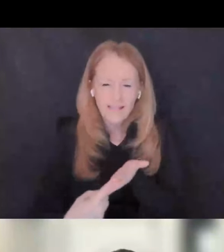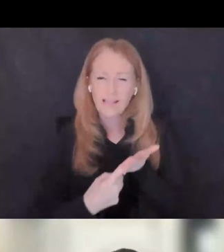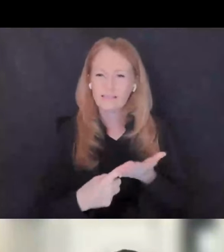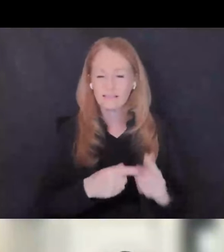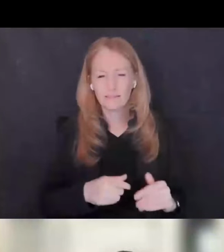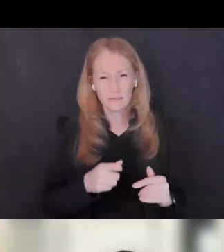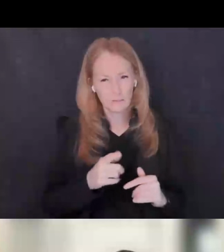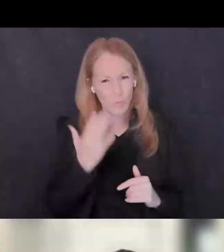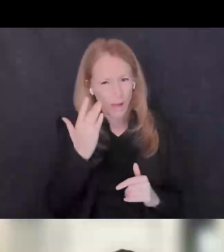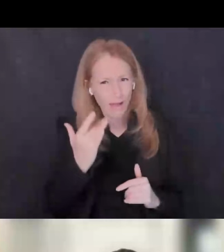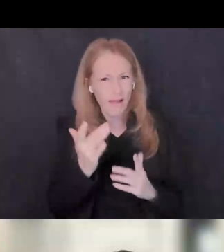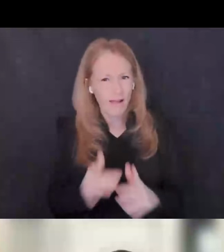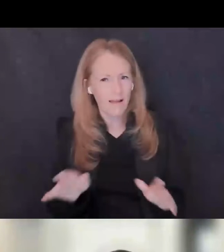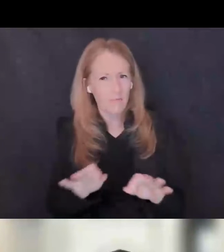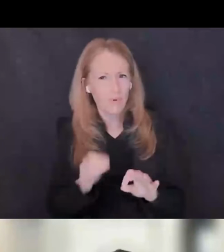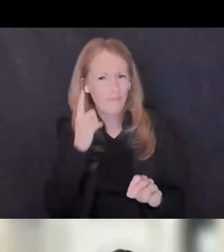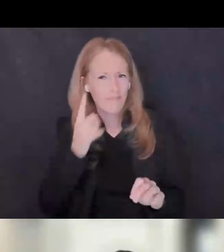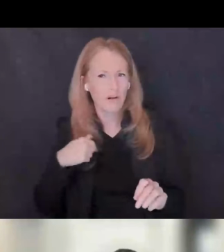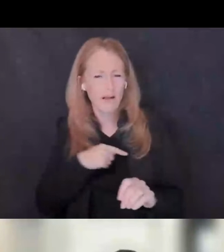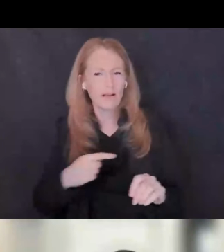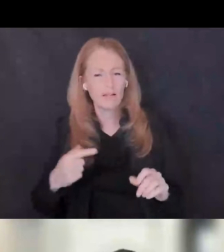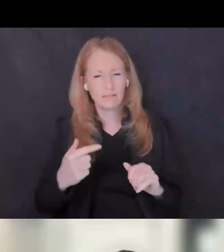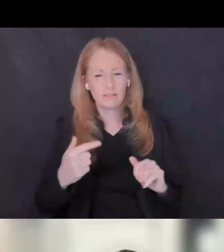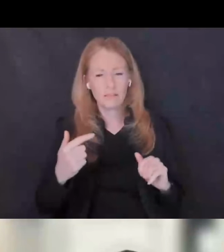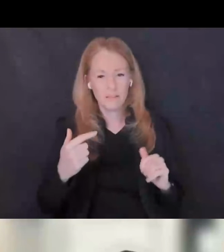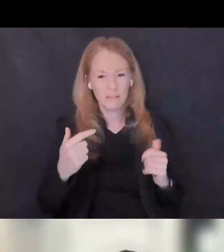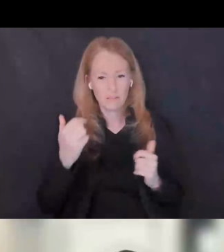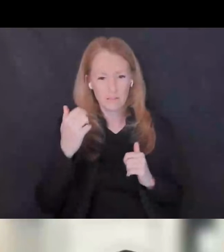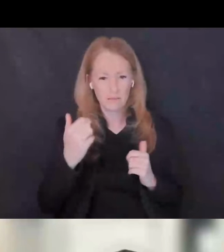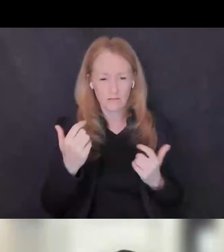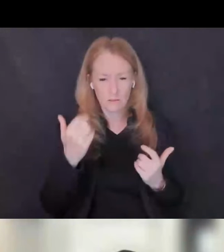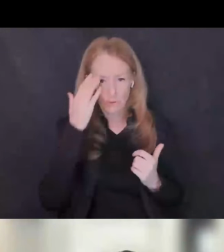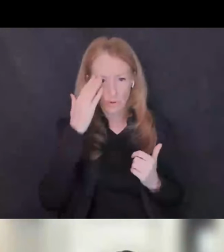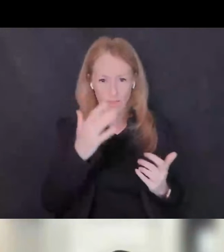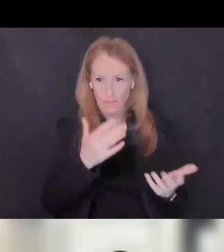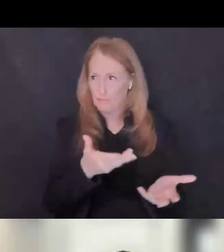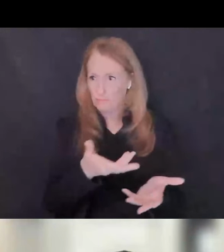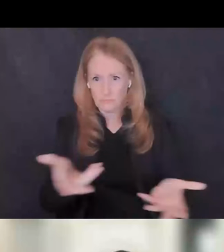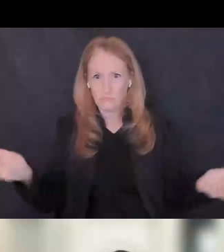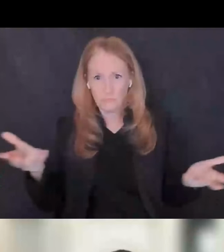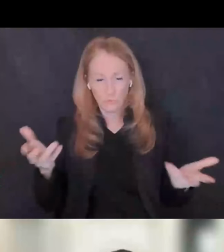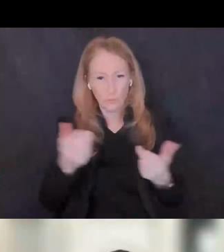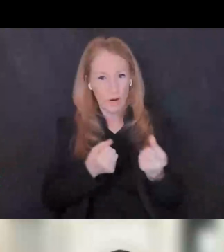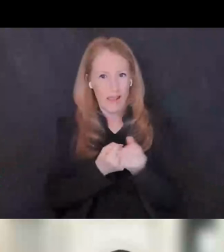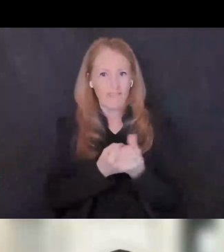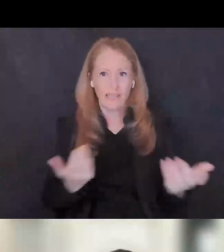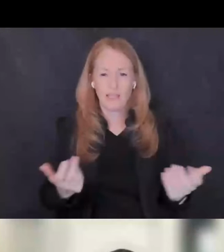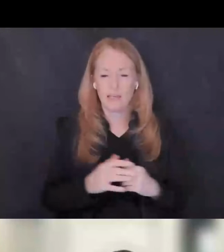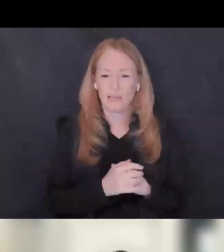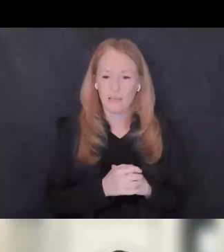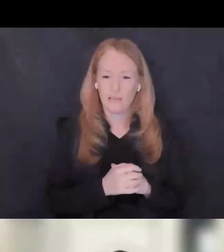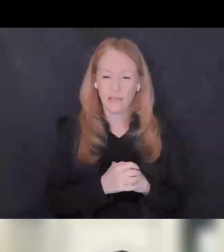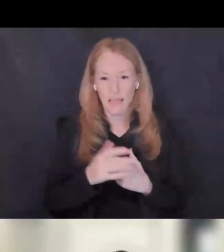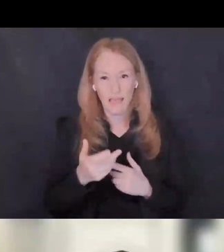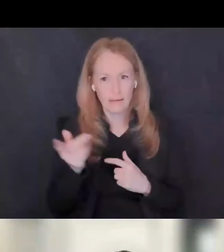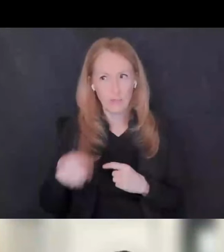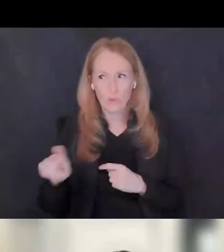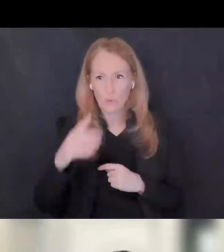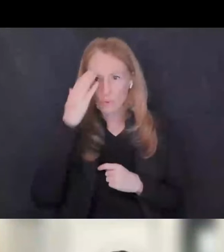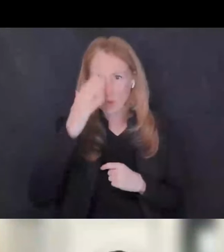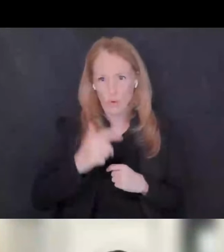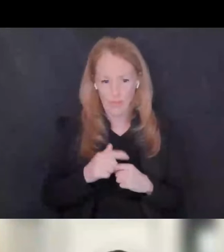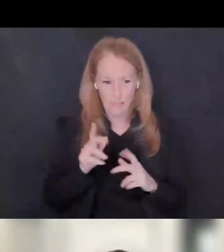communities to know that there's someone like me advocating for someone like them when maybe that hasn't happened in the past. I want to thank you